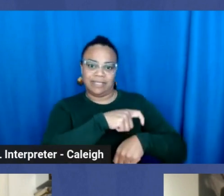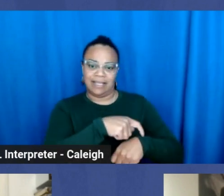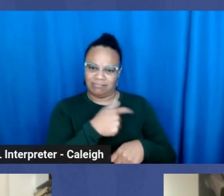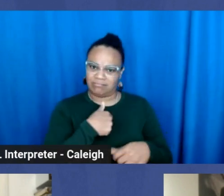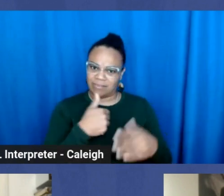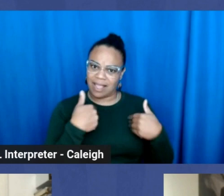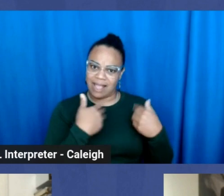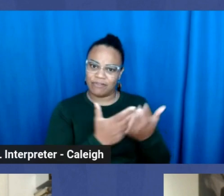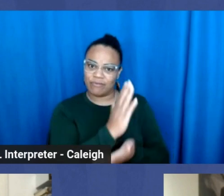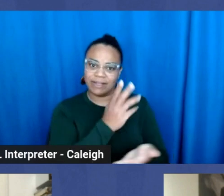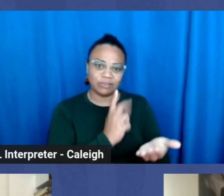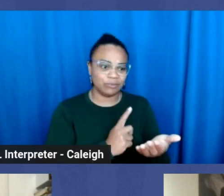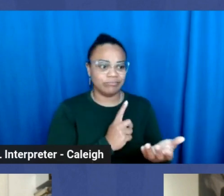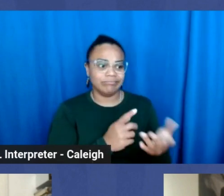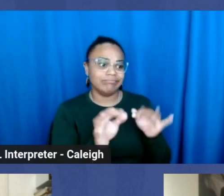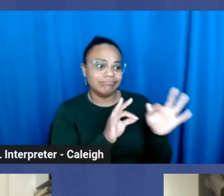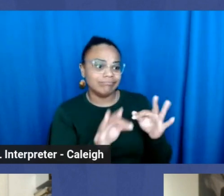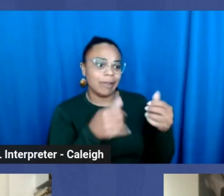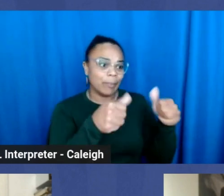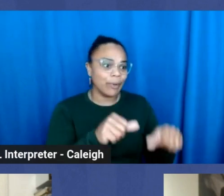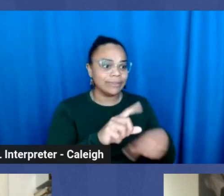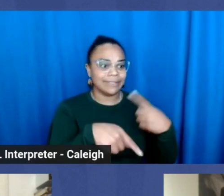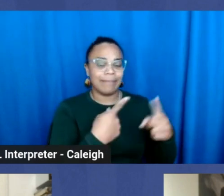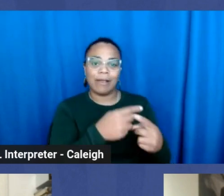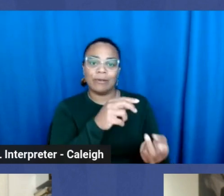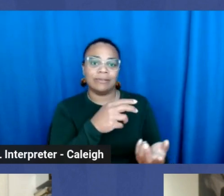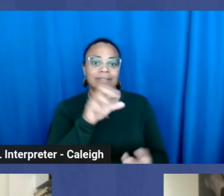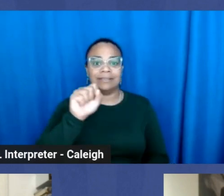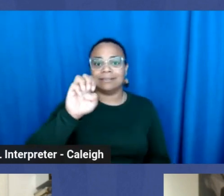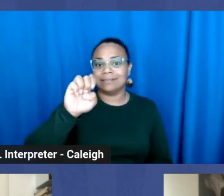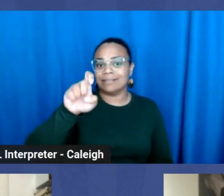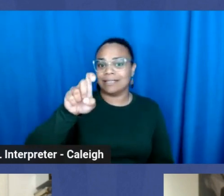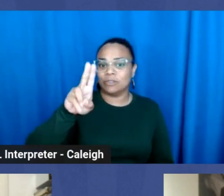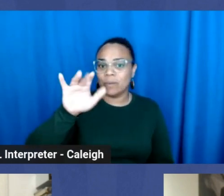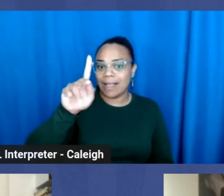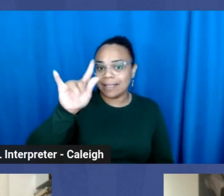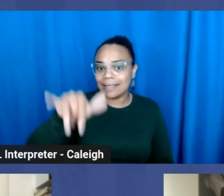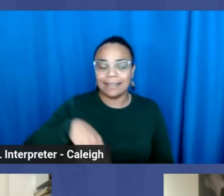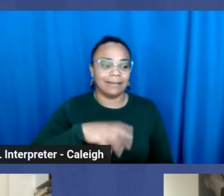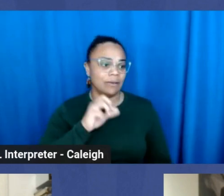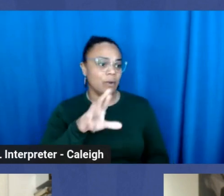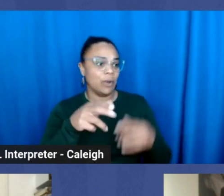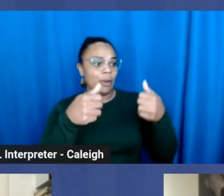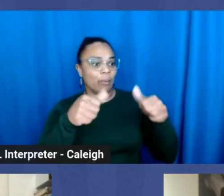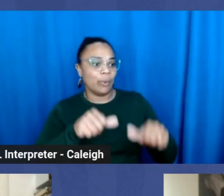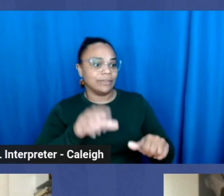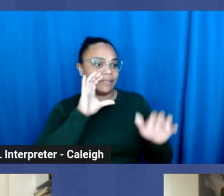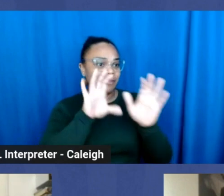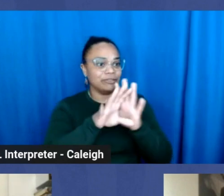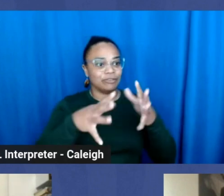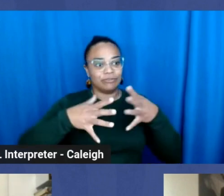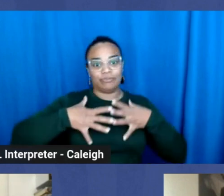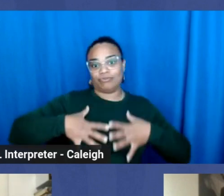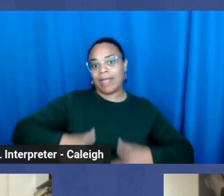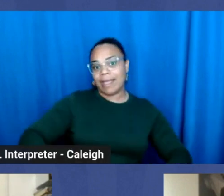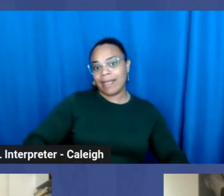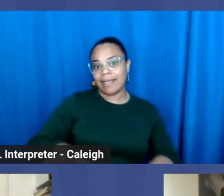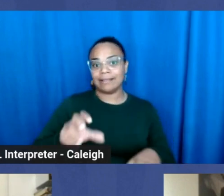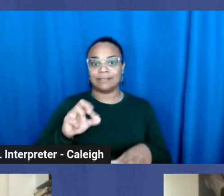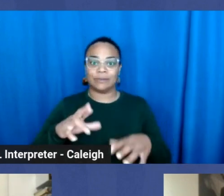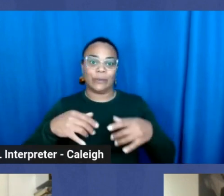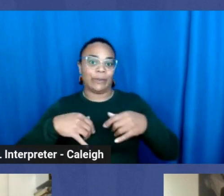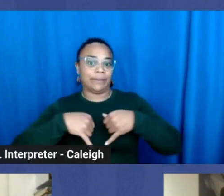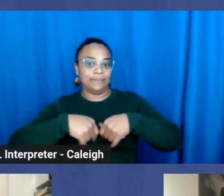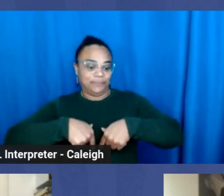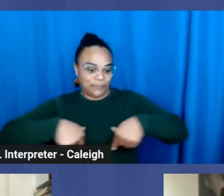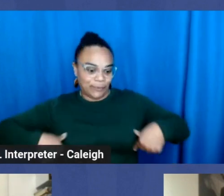of sexuality or post pictures in a dress or a bikini, what have you, because I'm in my own